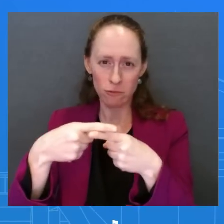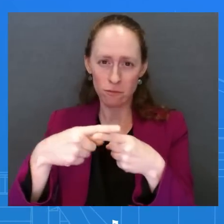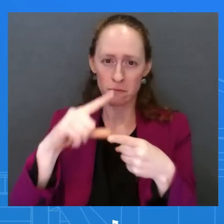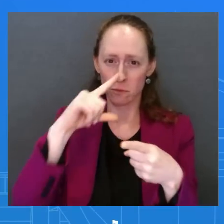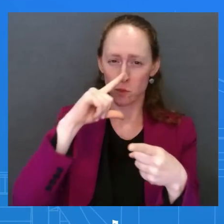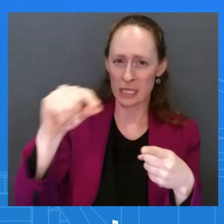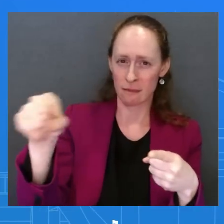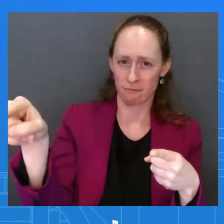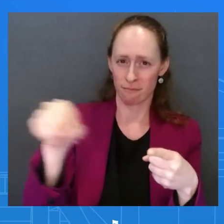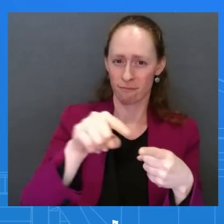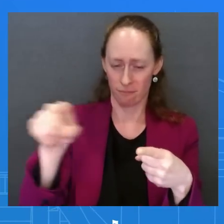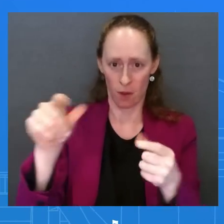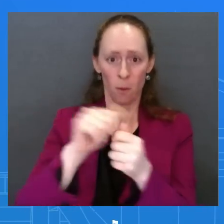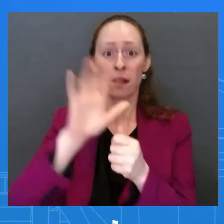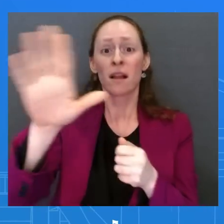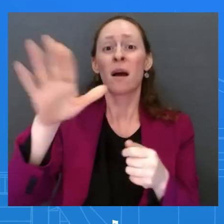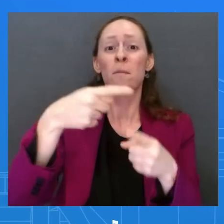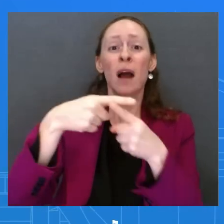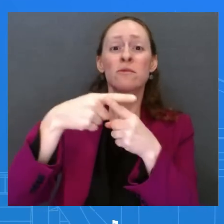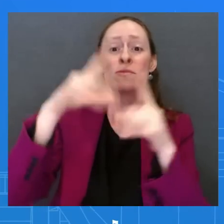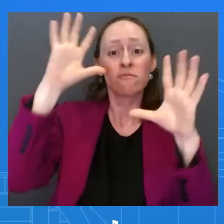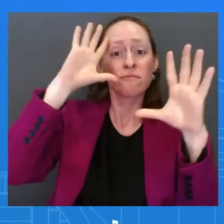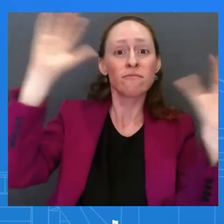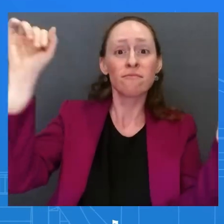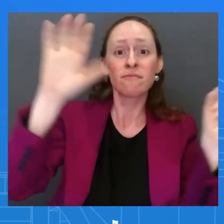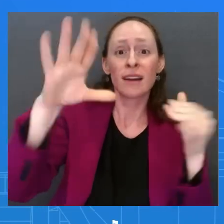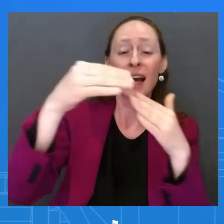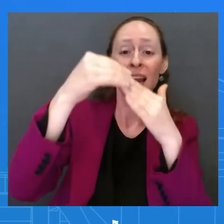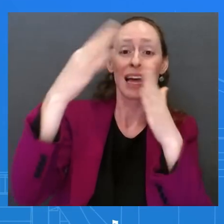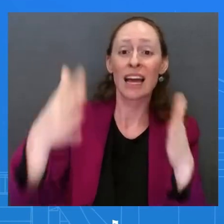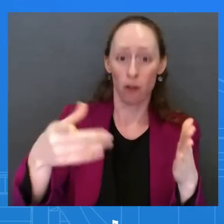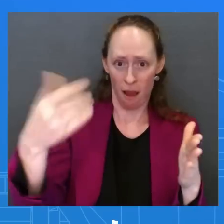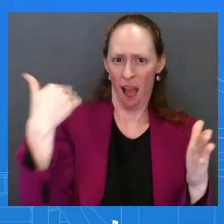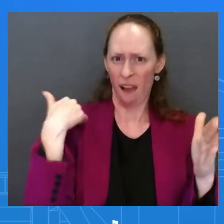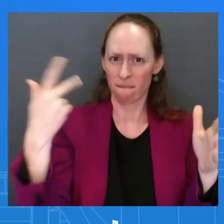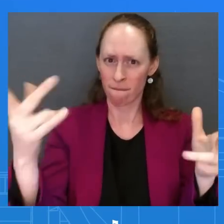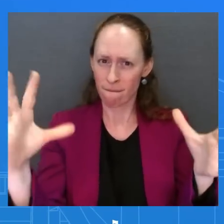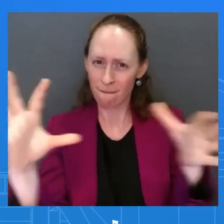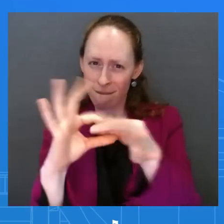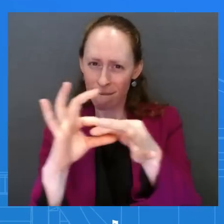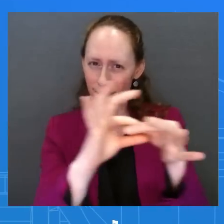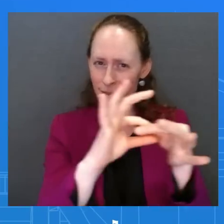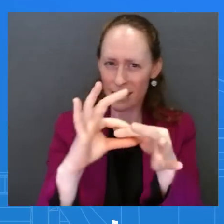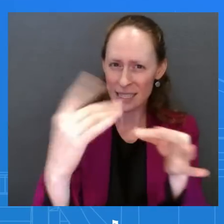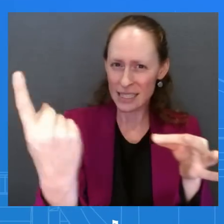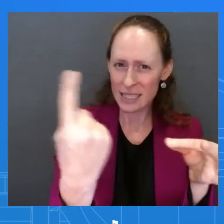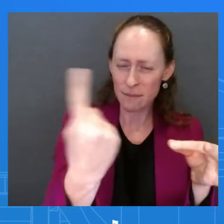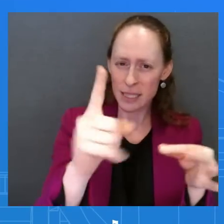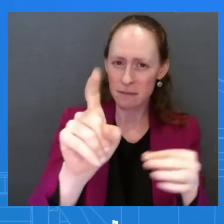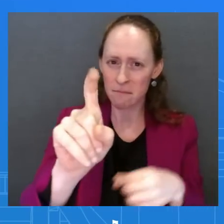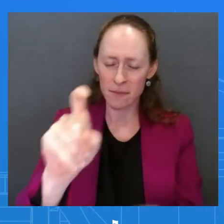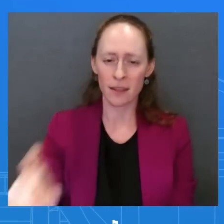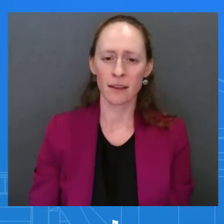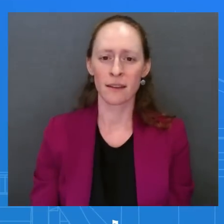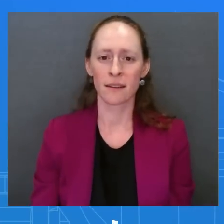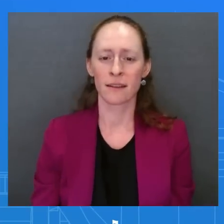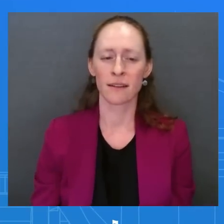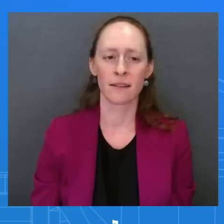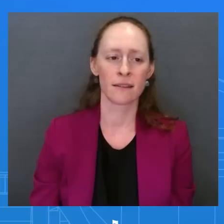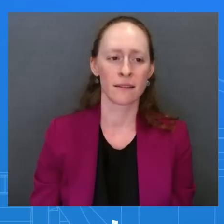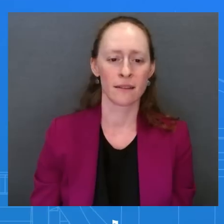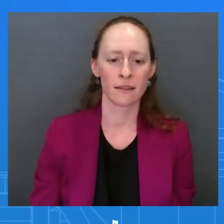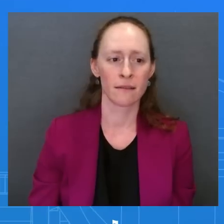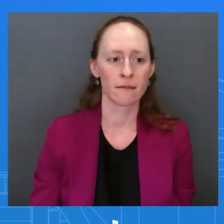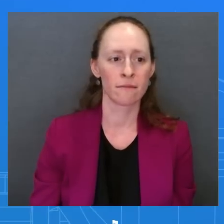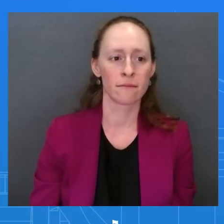Lukashenko and Belarus have, you know, basically been a surrogate for Mr. Putin and for Russia